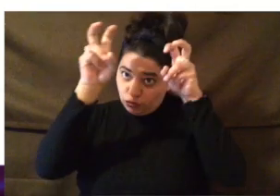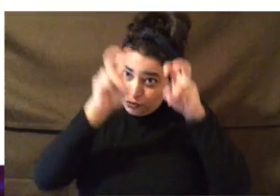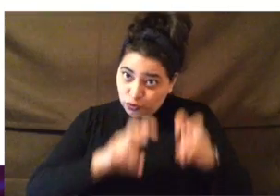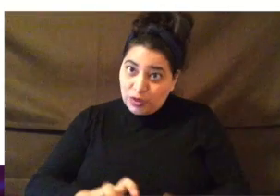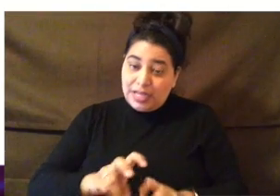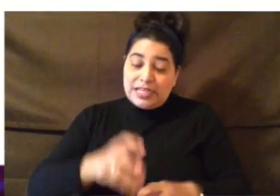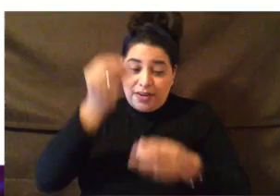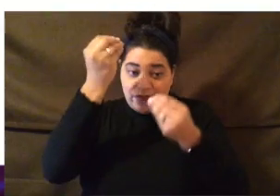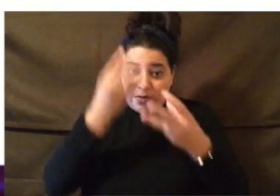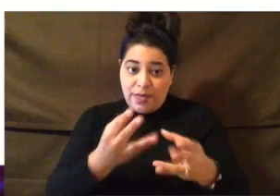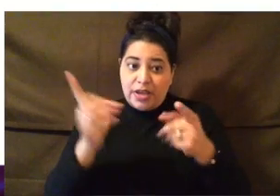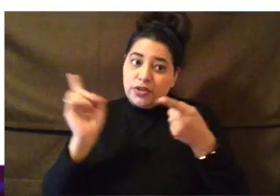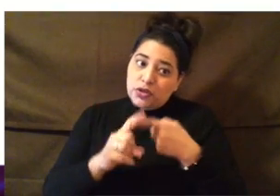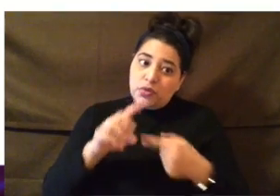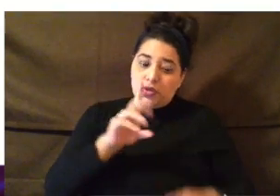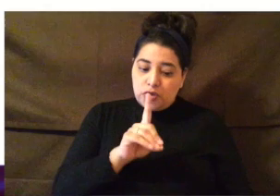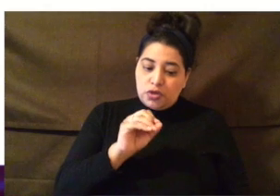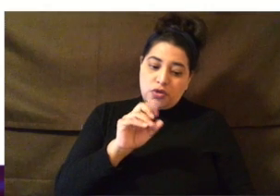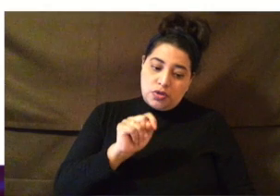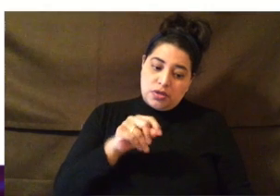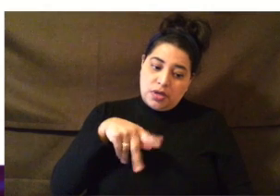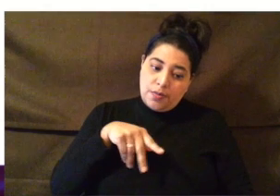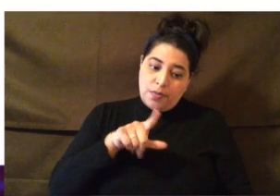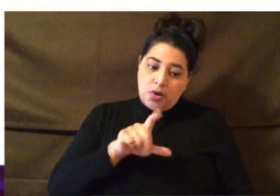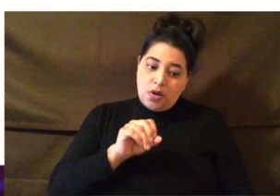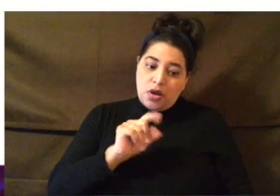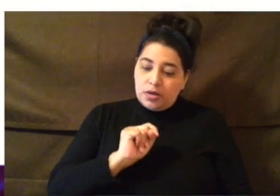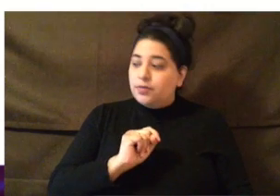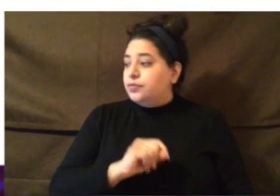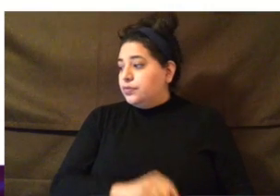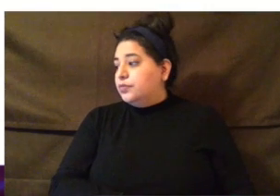to our dot plot.